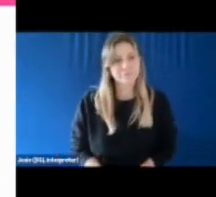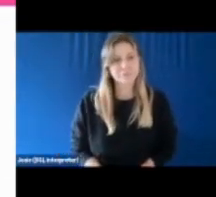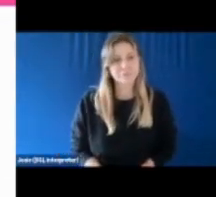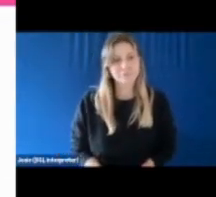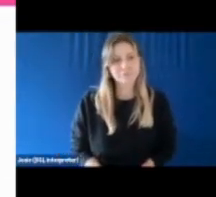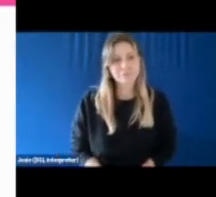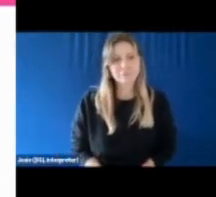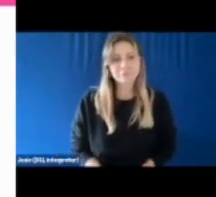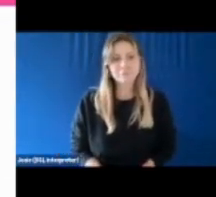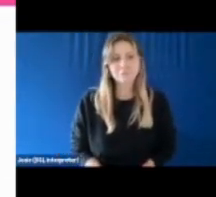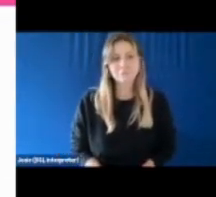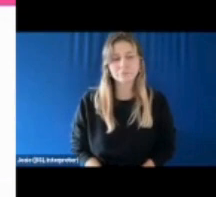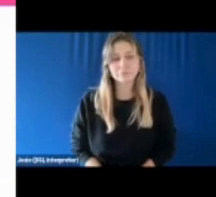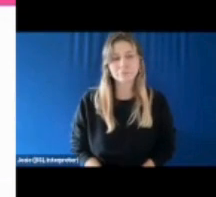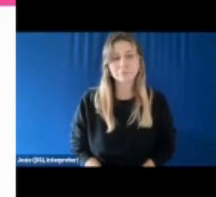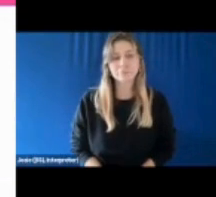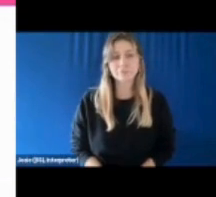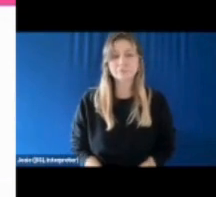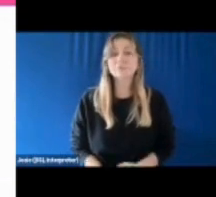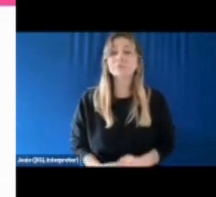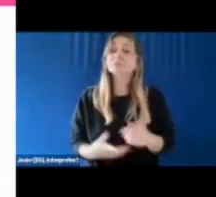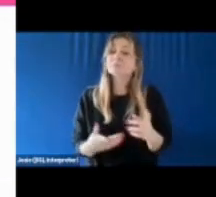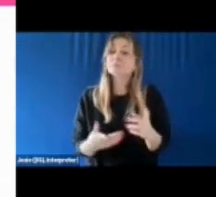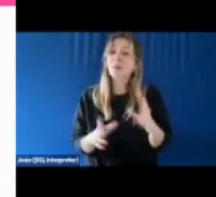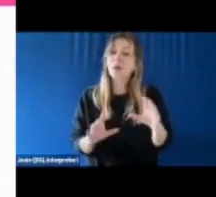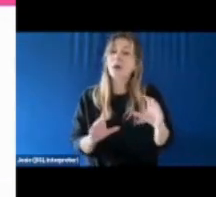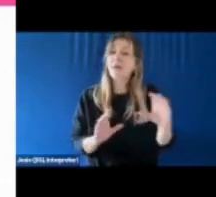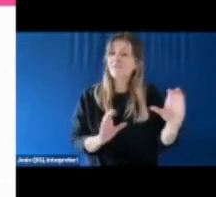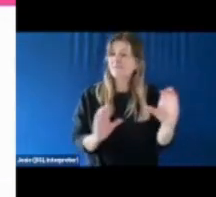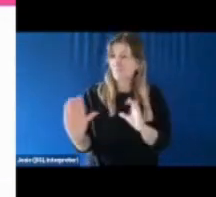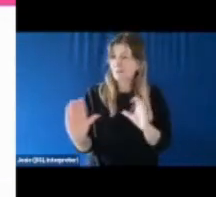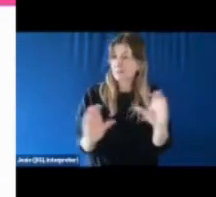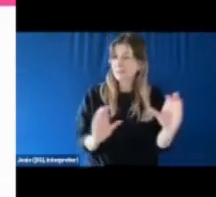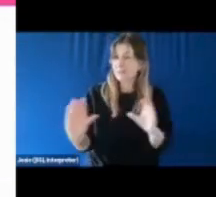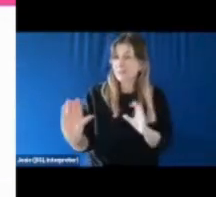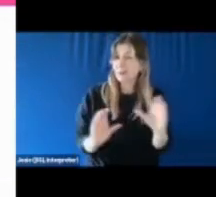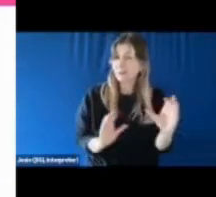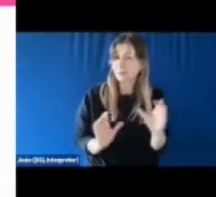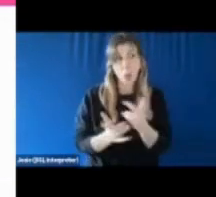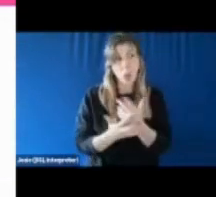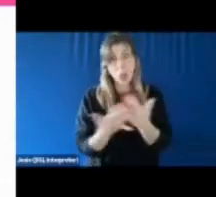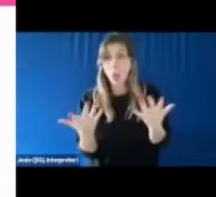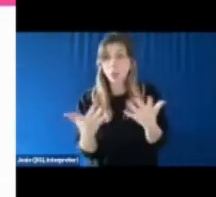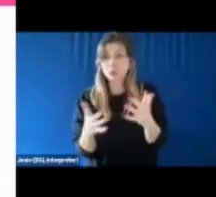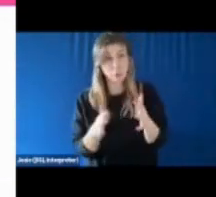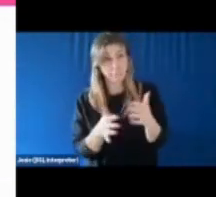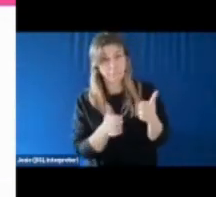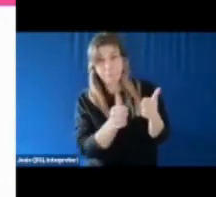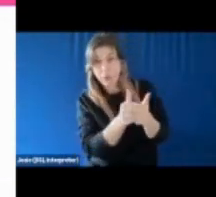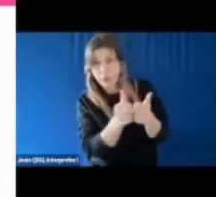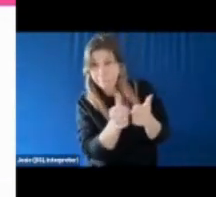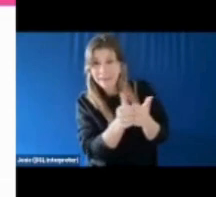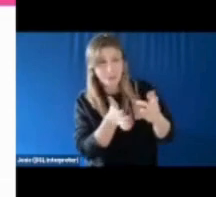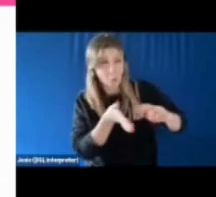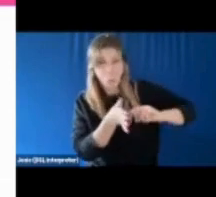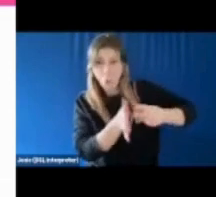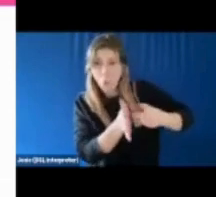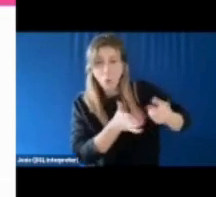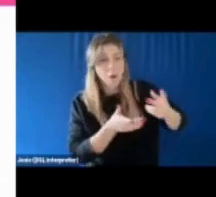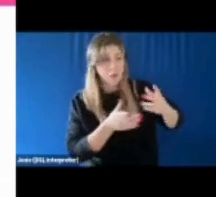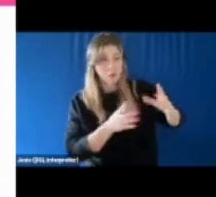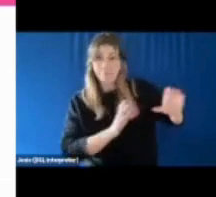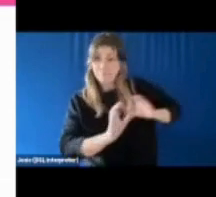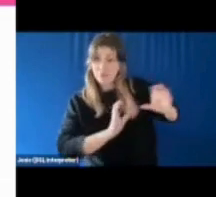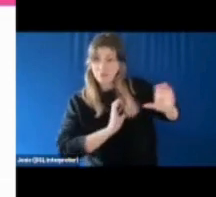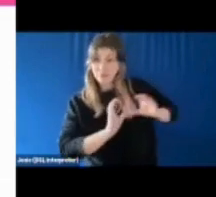These are two of the reasons that funders often require surveys as part of funded projects. It's to understand the impact and reach of those projects and